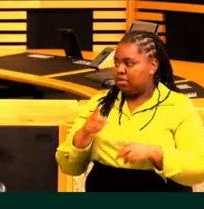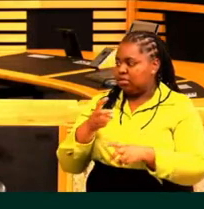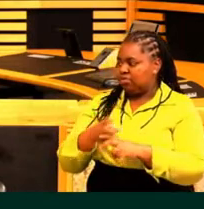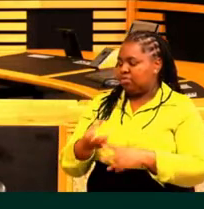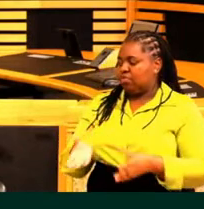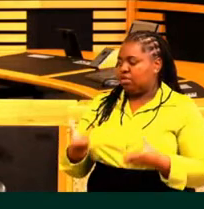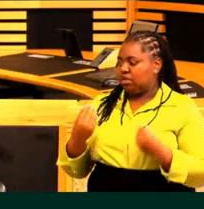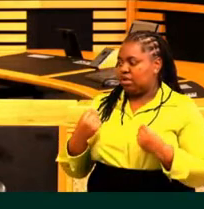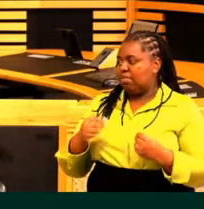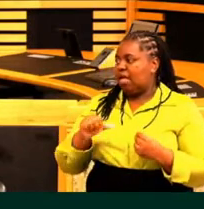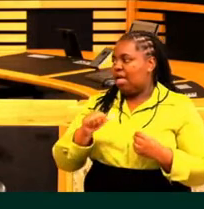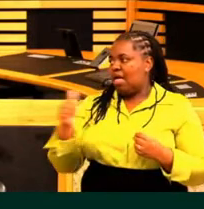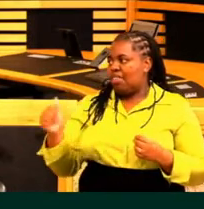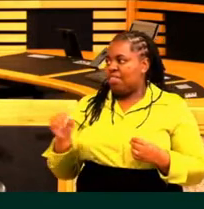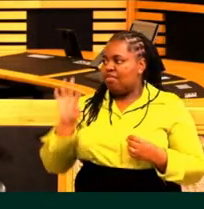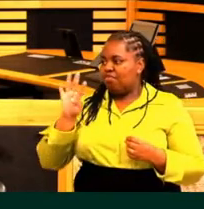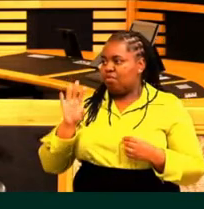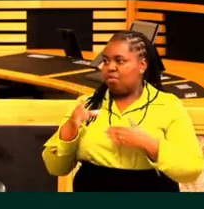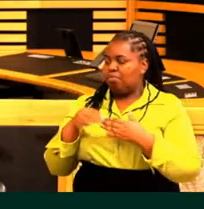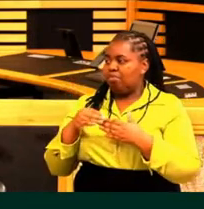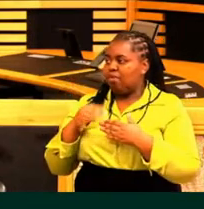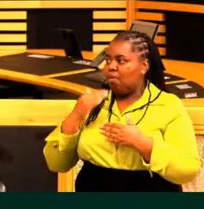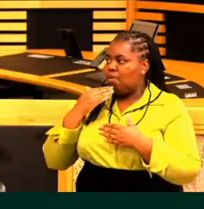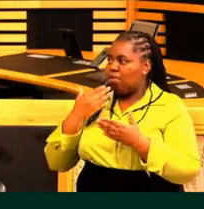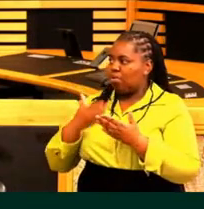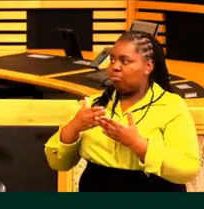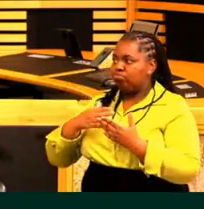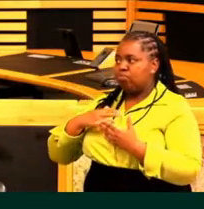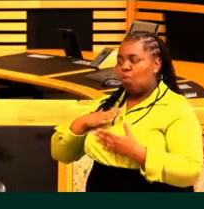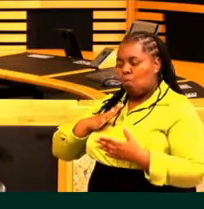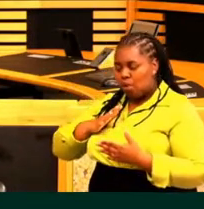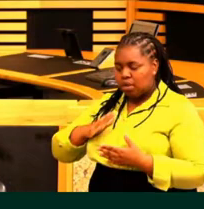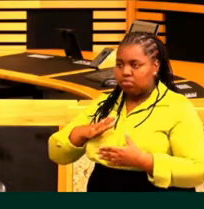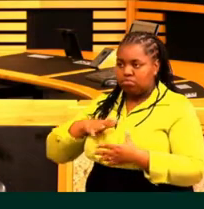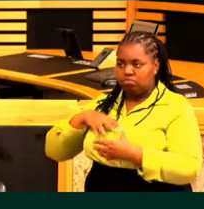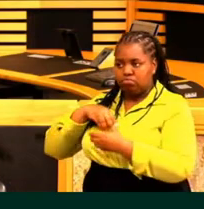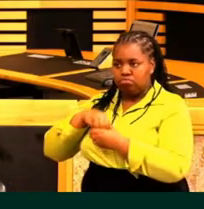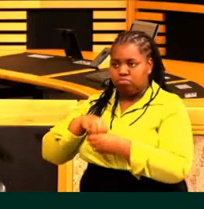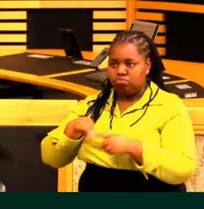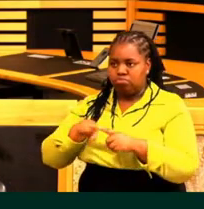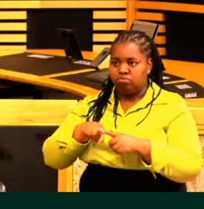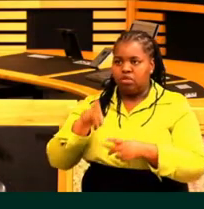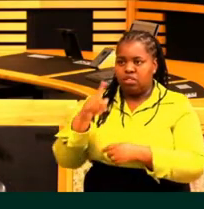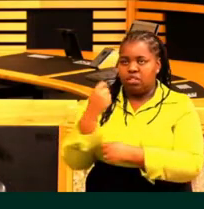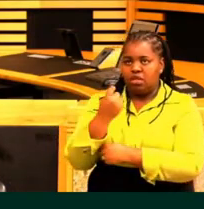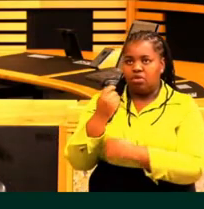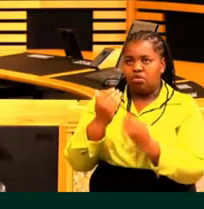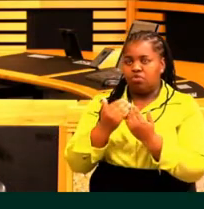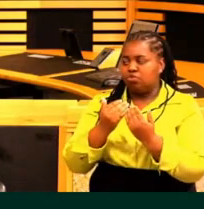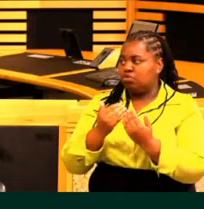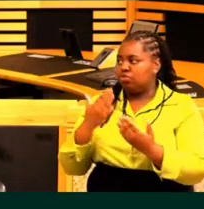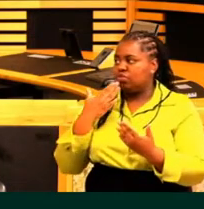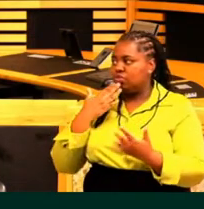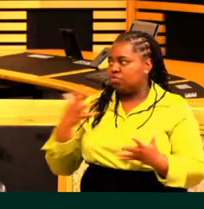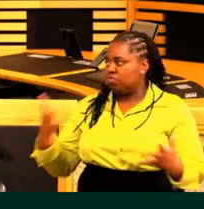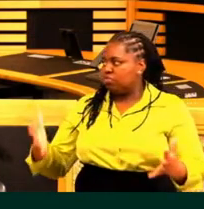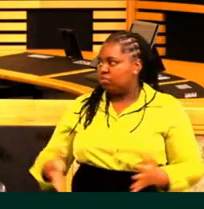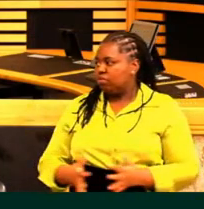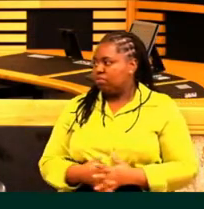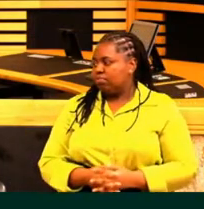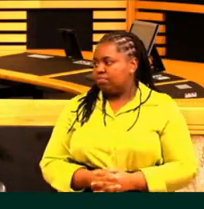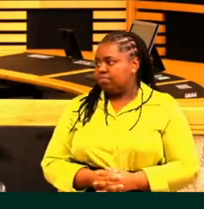to get other four members who are dedicated as much as I am in the rural school thank you